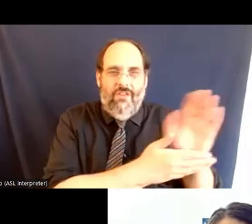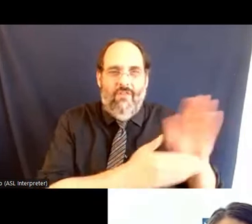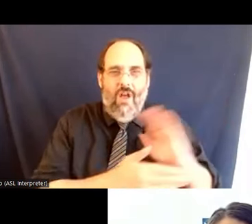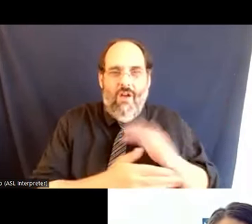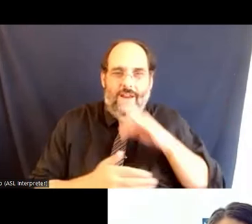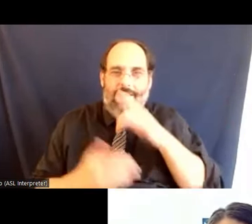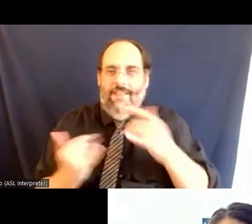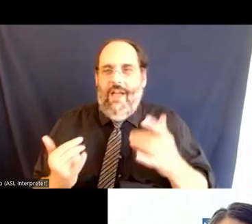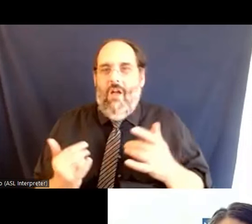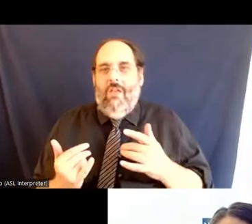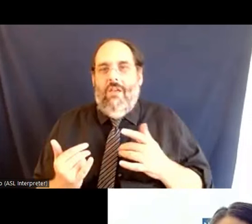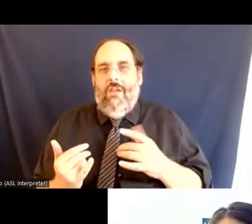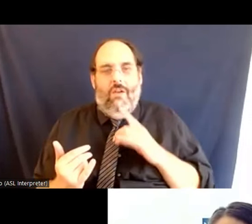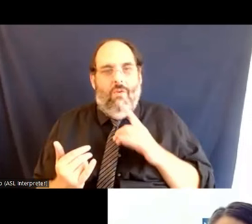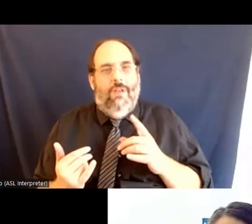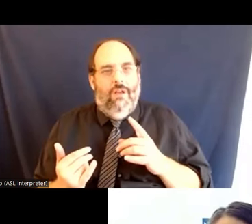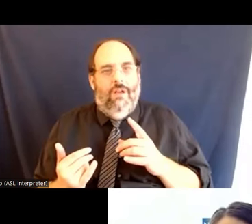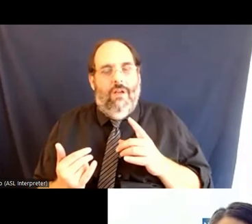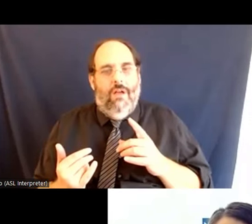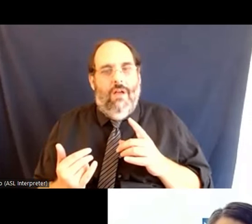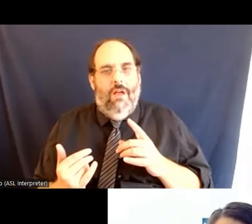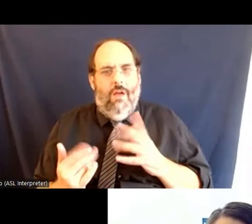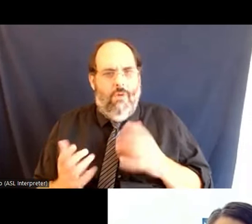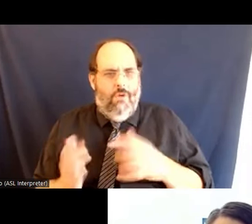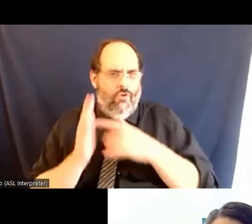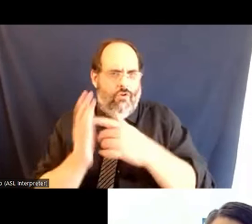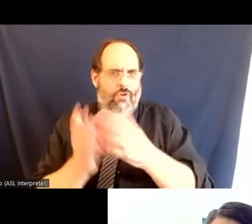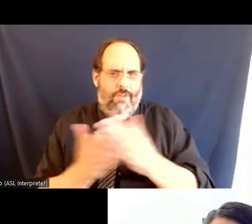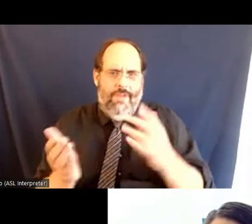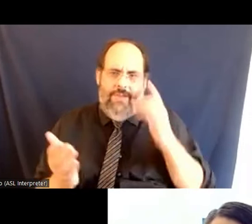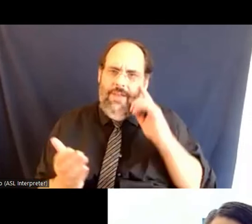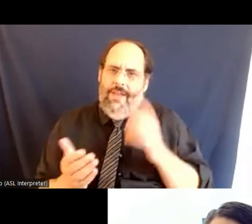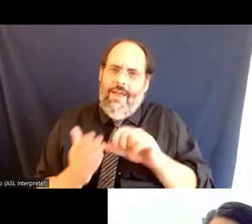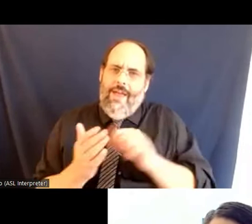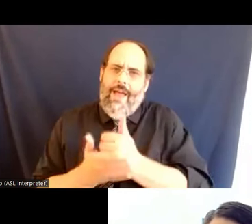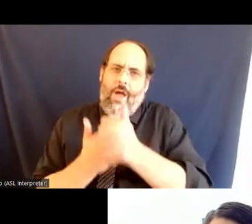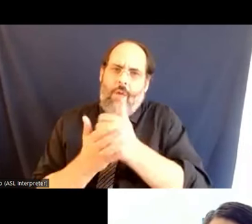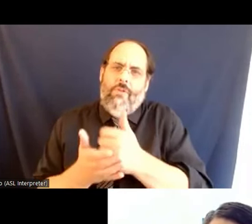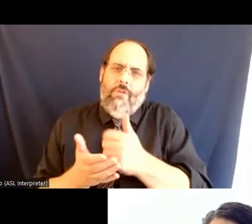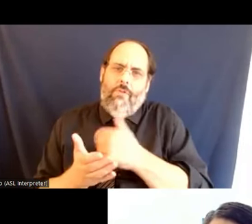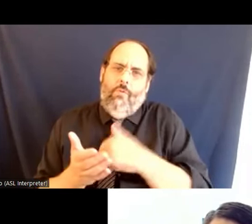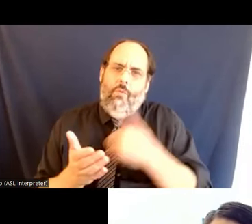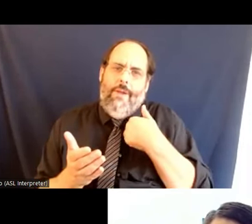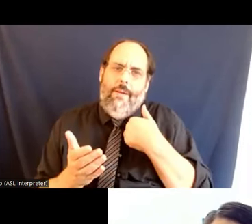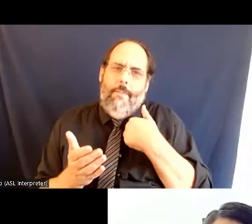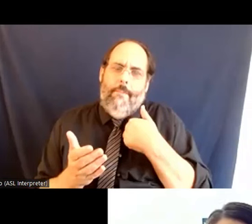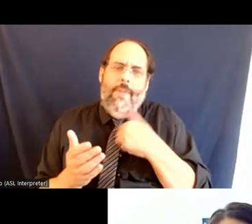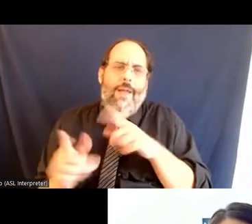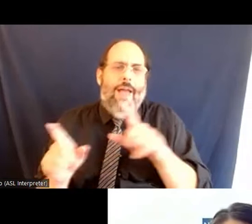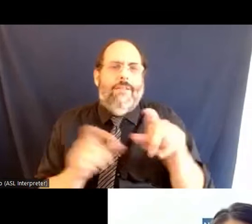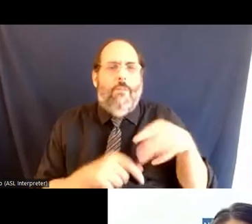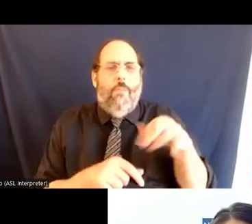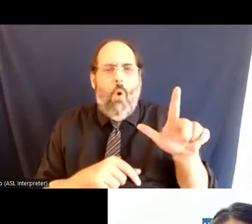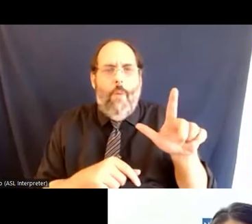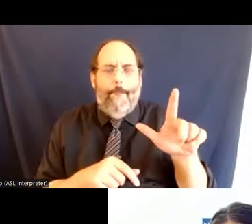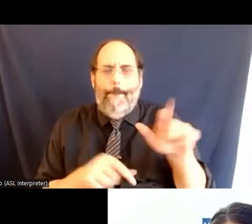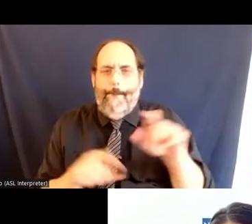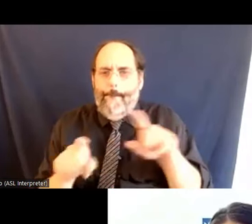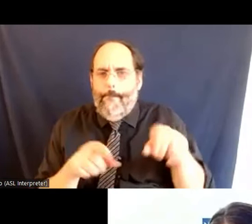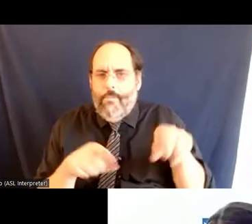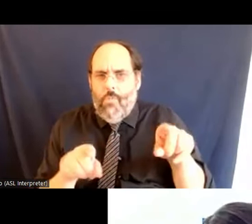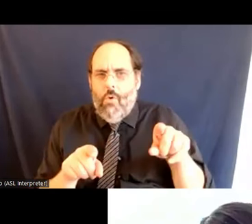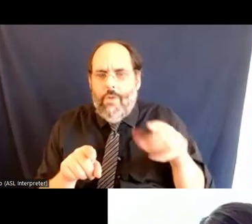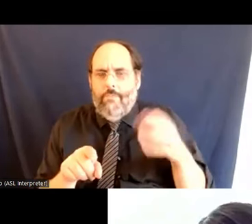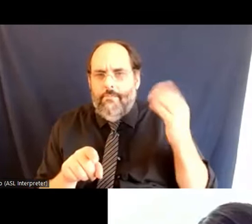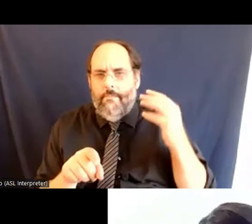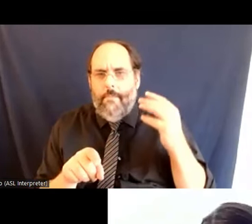now. It's really been detrimental. I want to share with you something because I think it helps. We put a poll into the field during this,